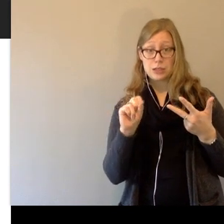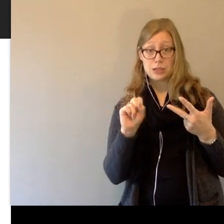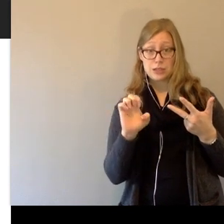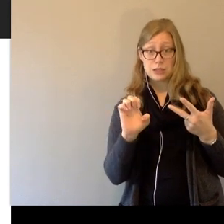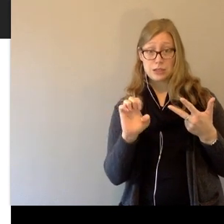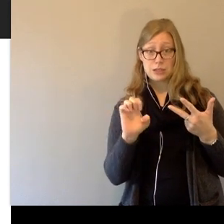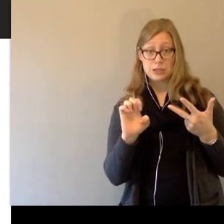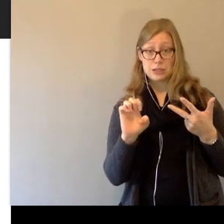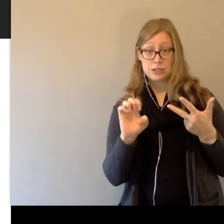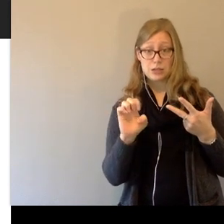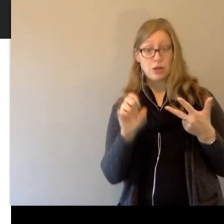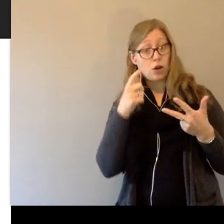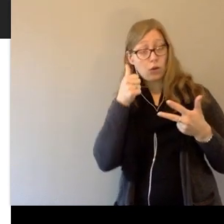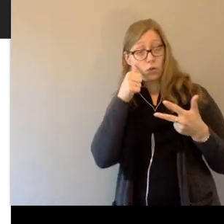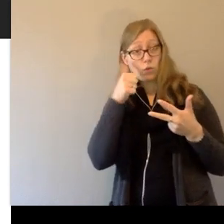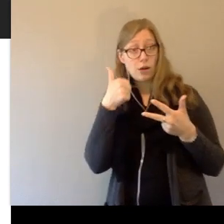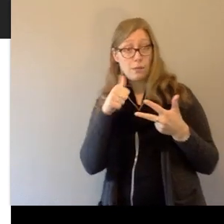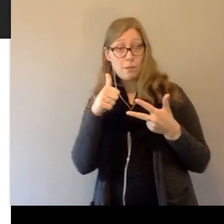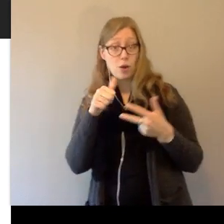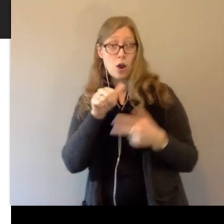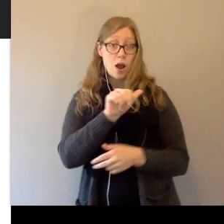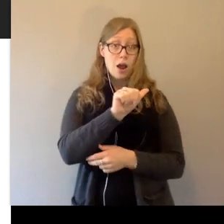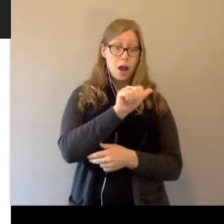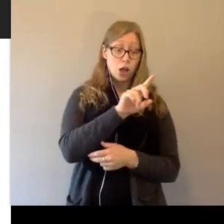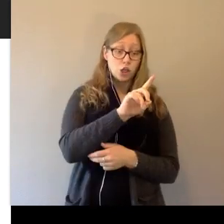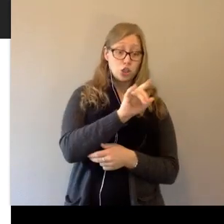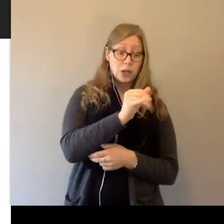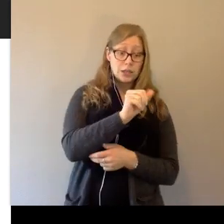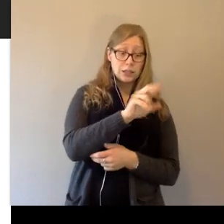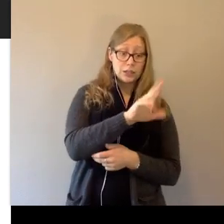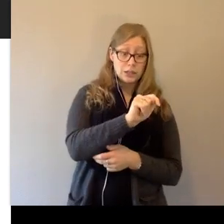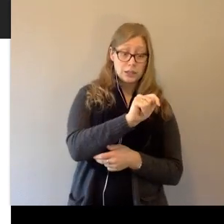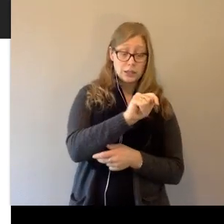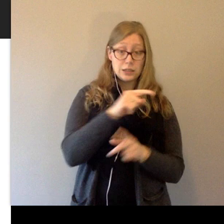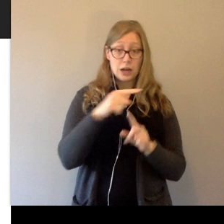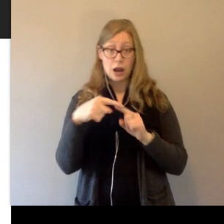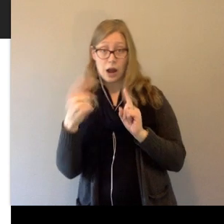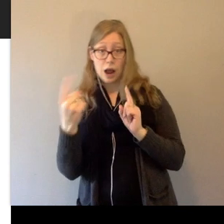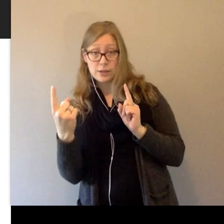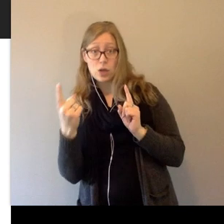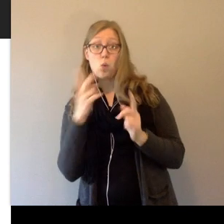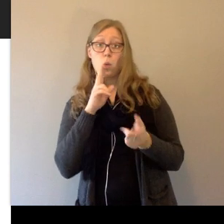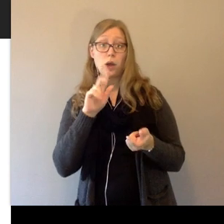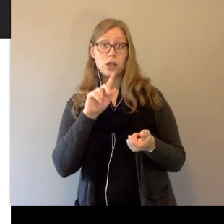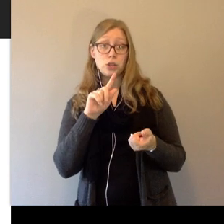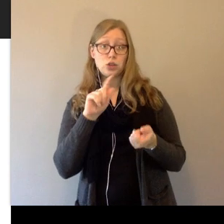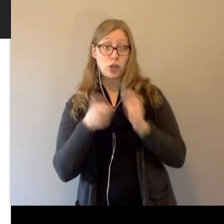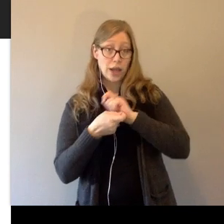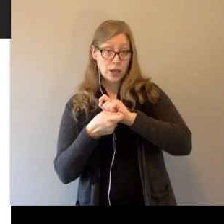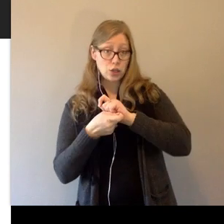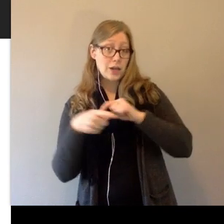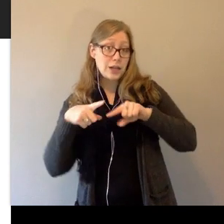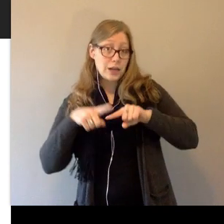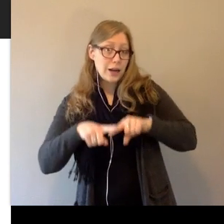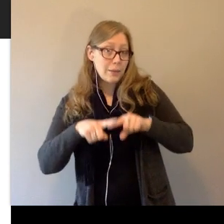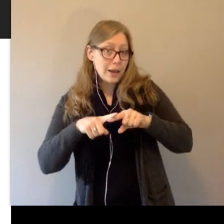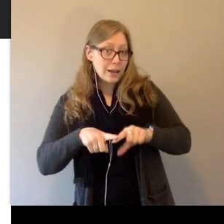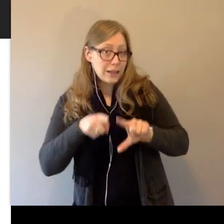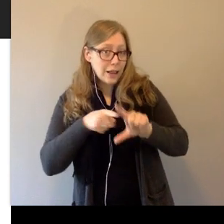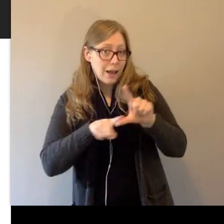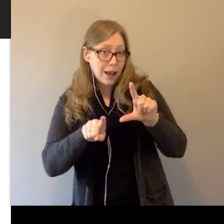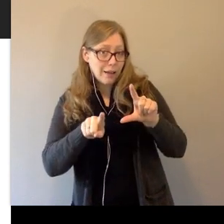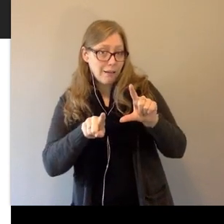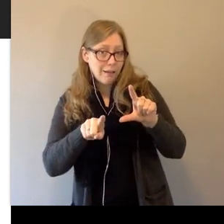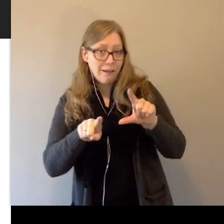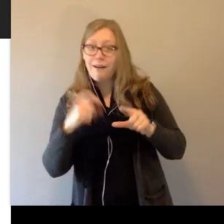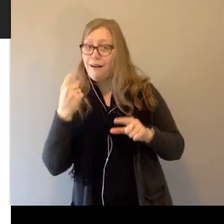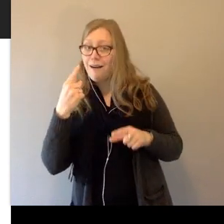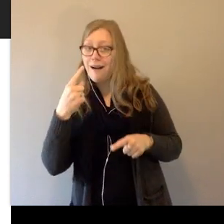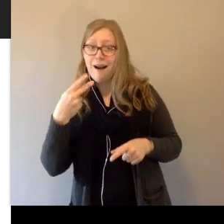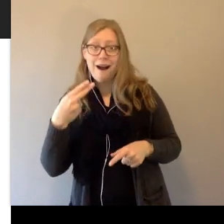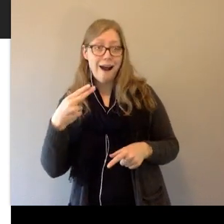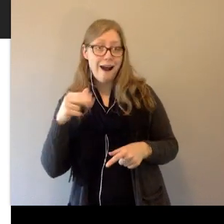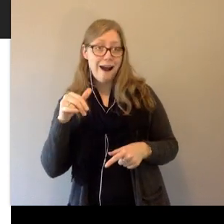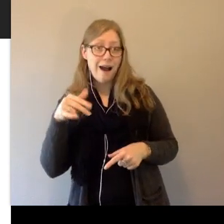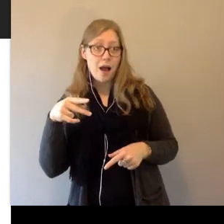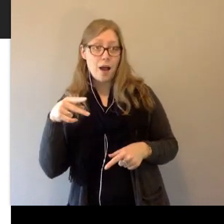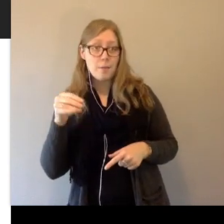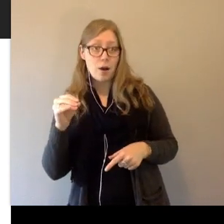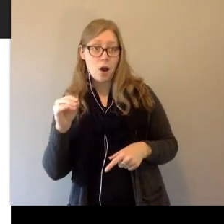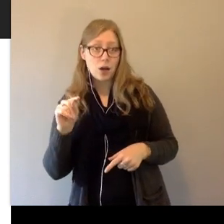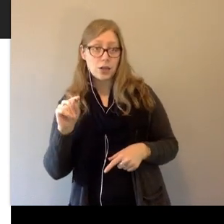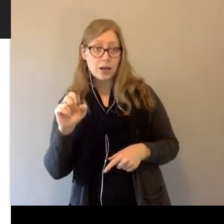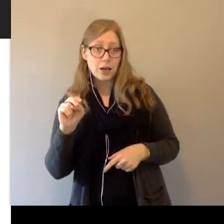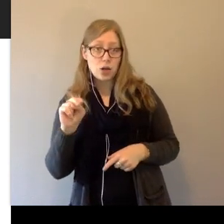opposite are going to change depending on which angle we're looking at. The hypotenuse will never change. It's always going to be the same. So let's start